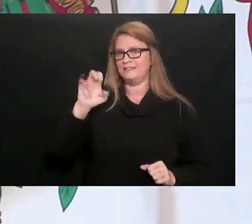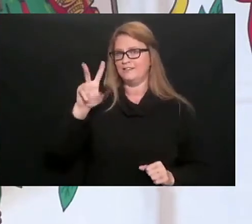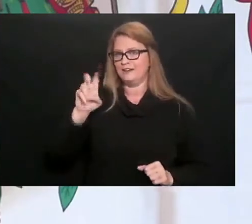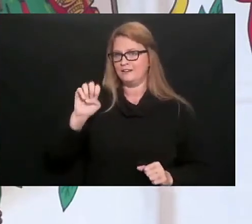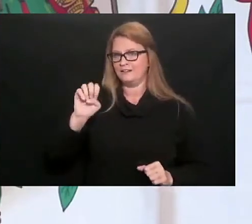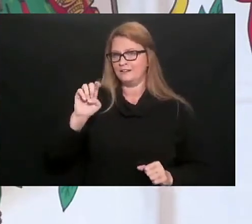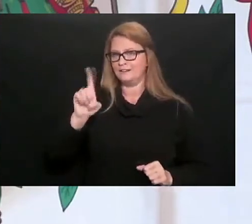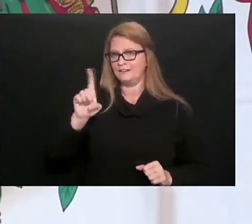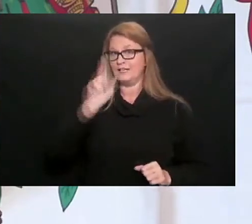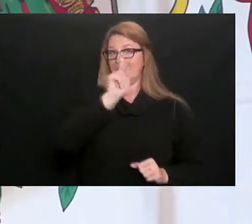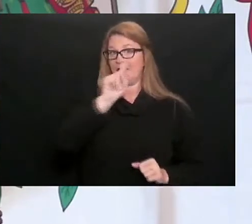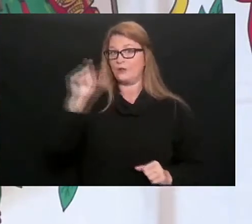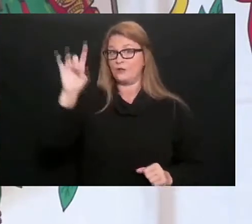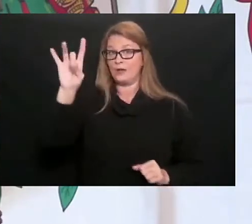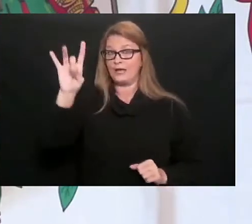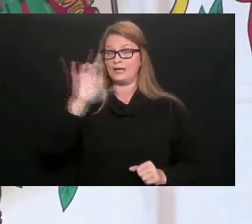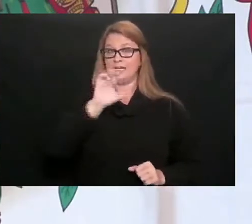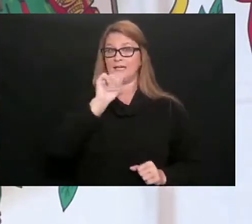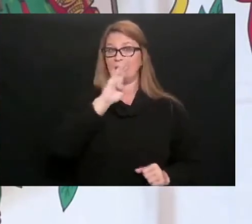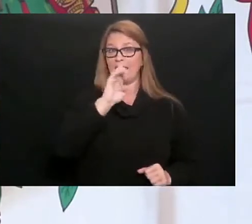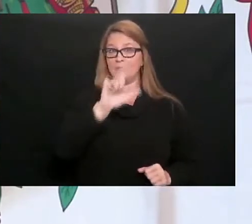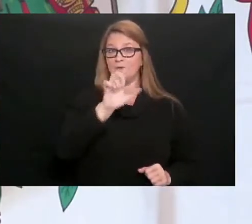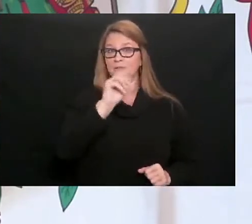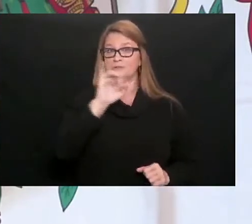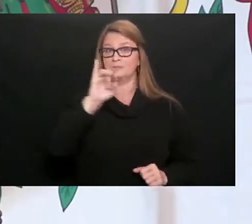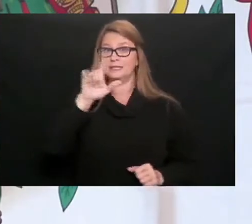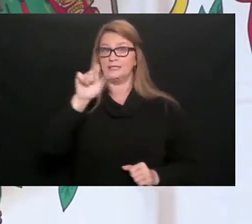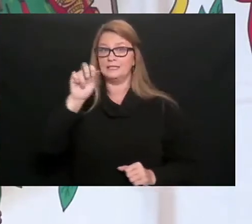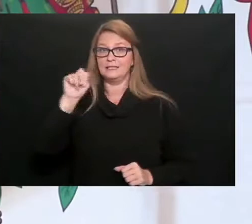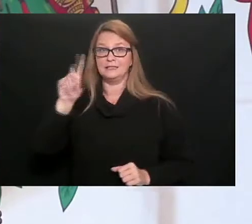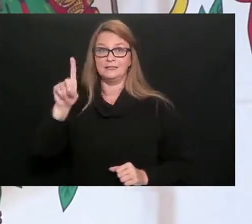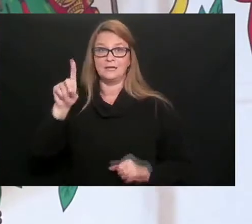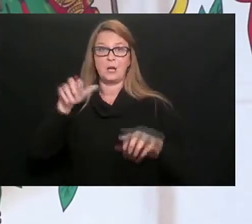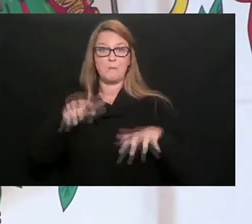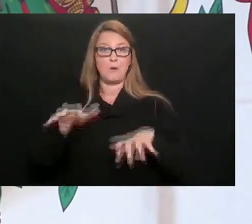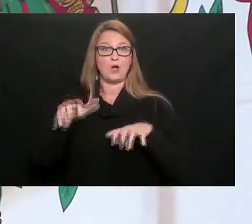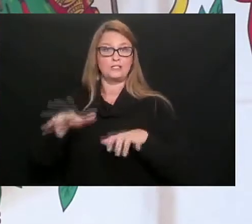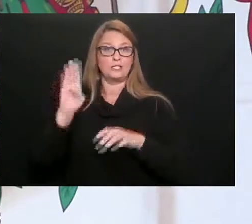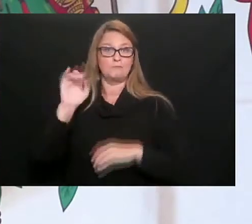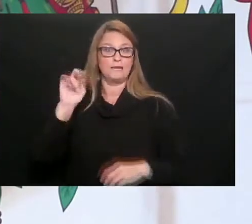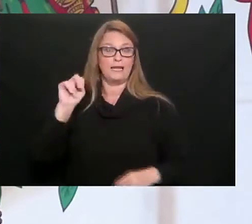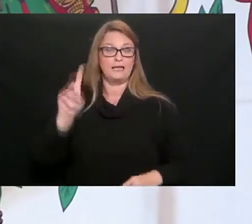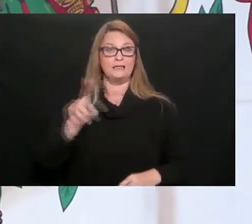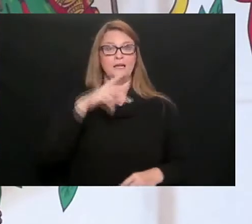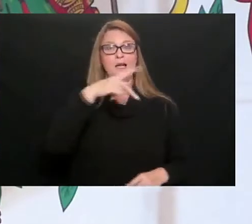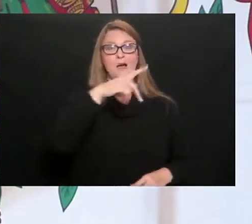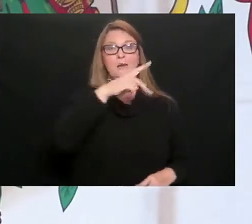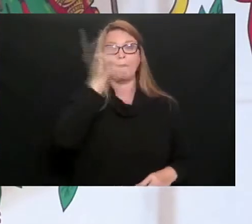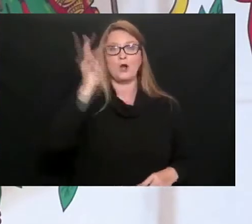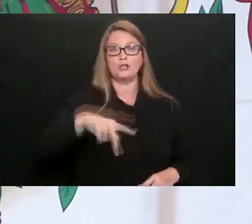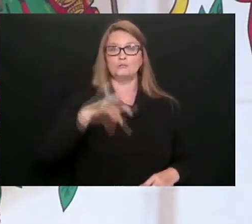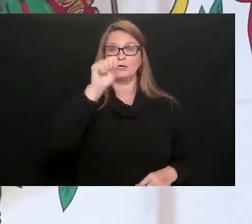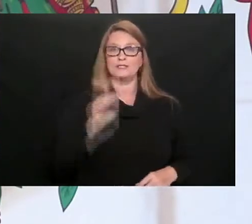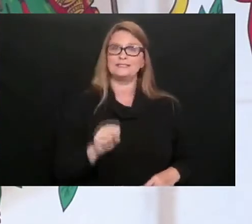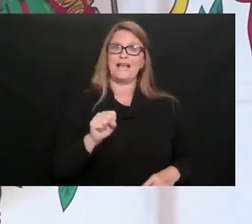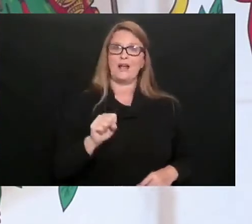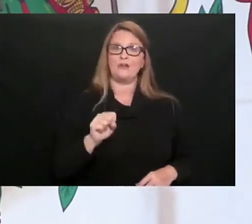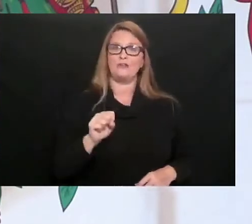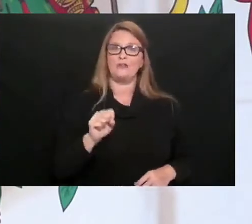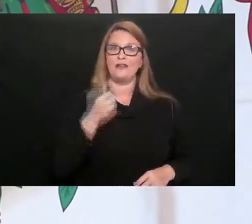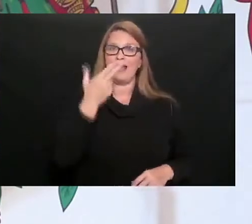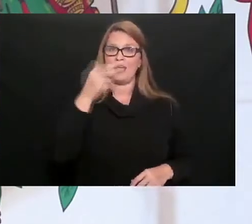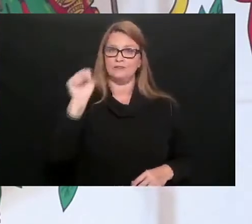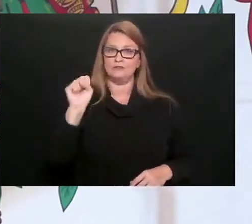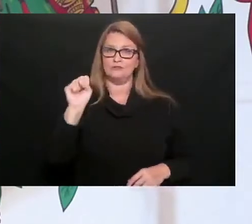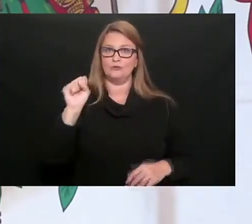8 school, and the Cabell Midland Marching Band, and the Parkersburg South High School Band, is